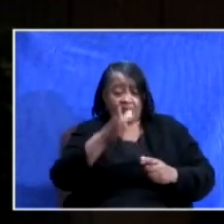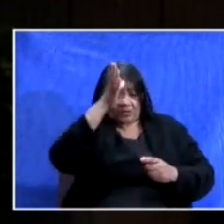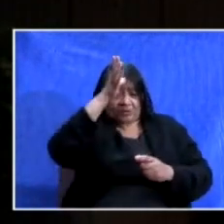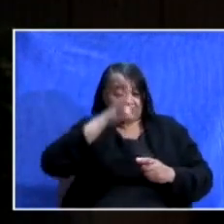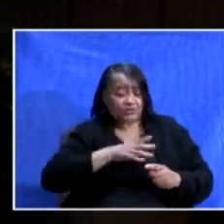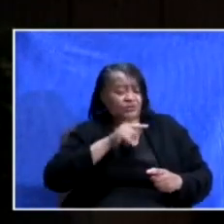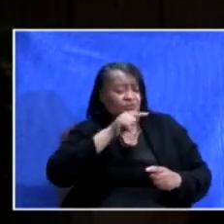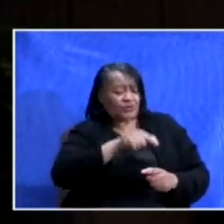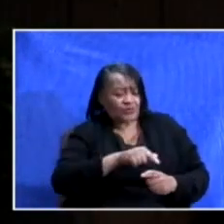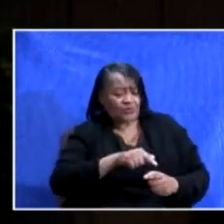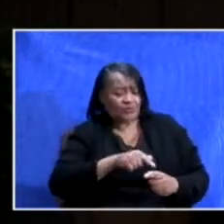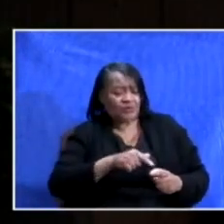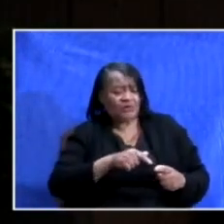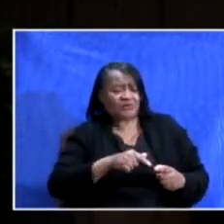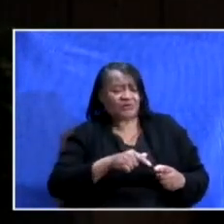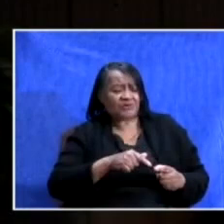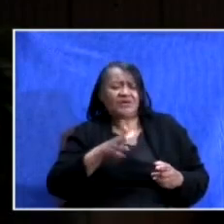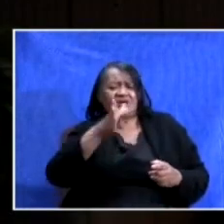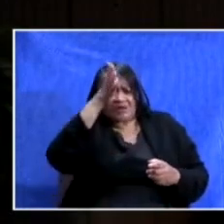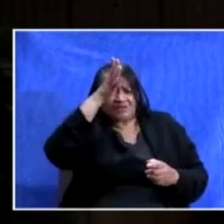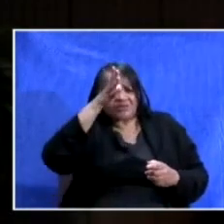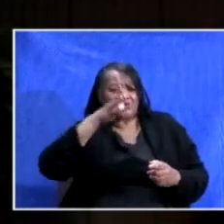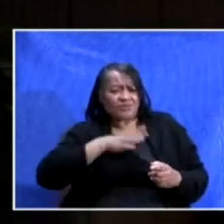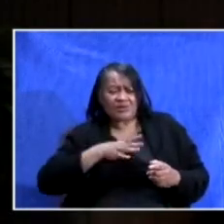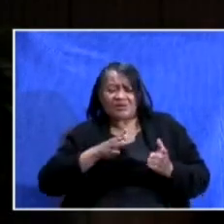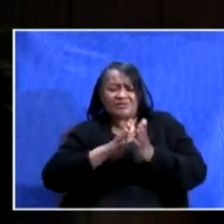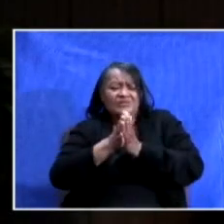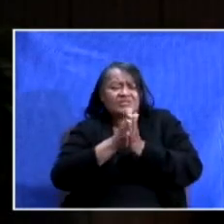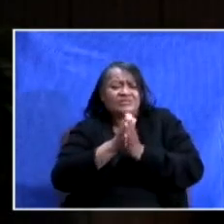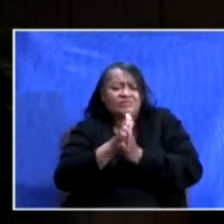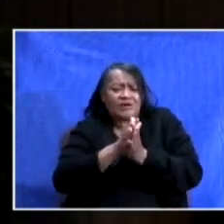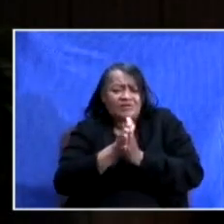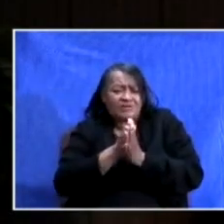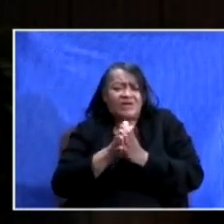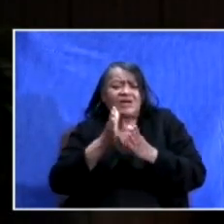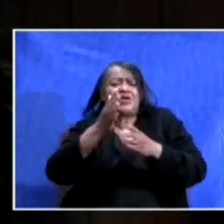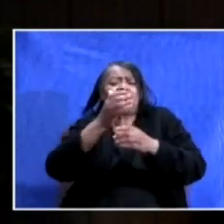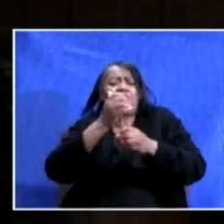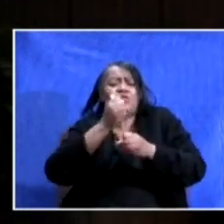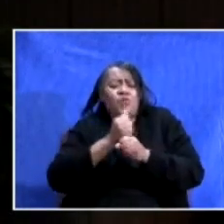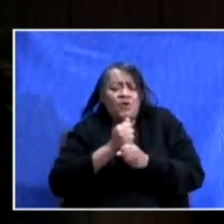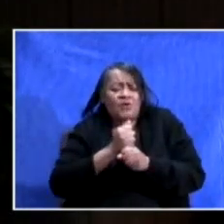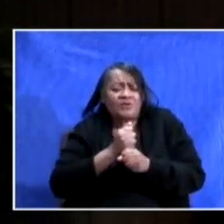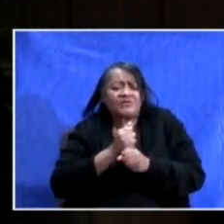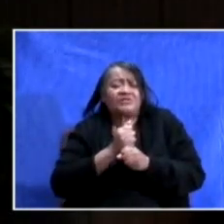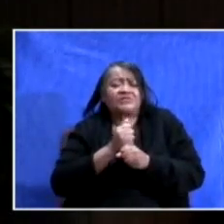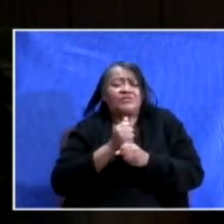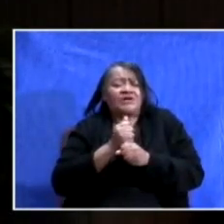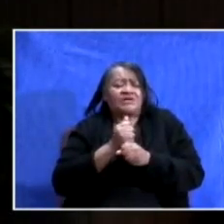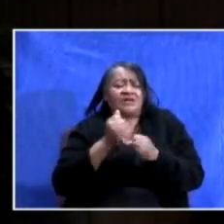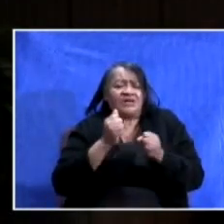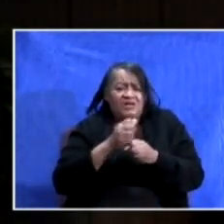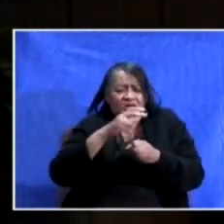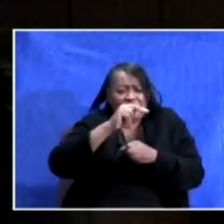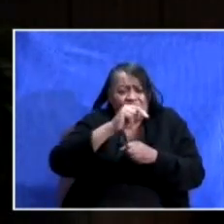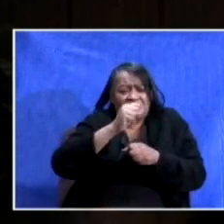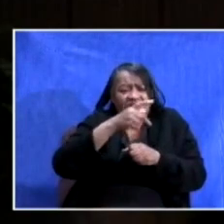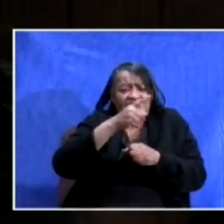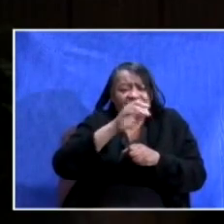wanted was, he was so desperate that all he wanted was to get the